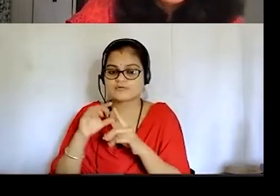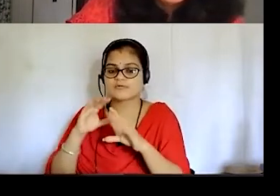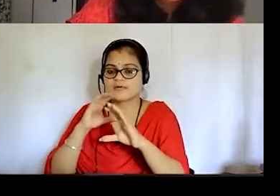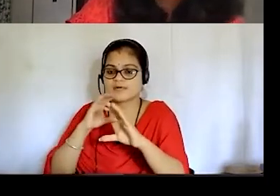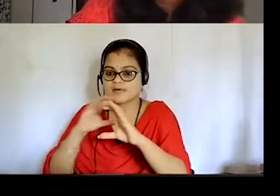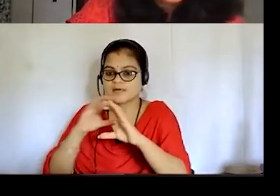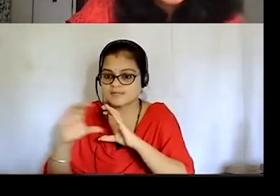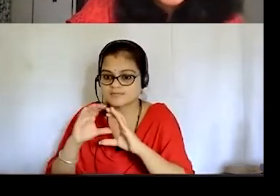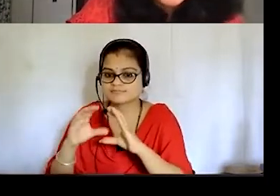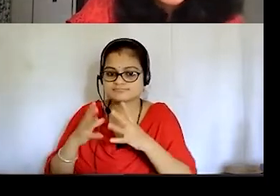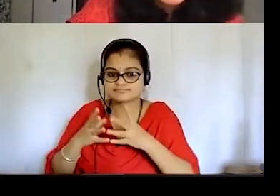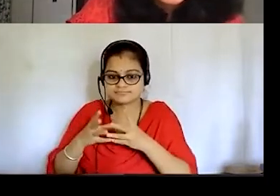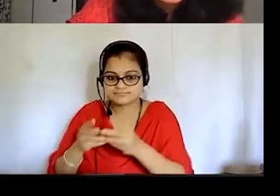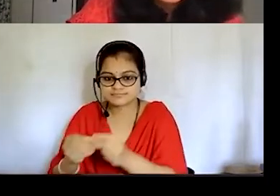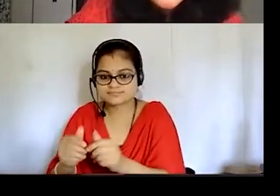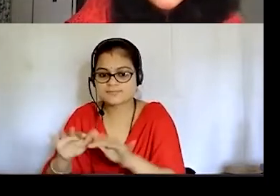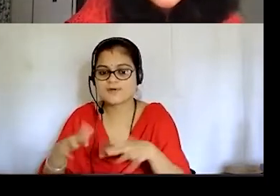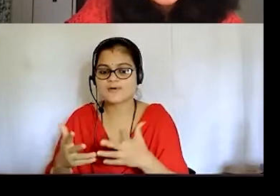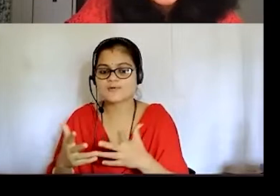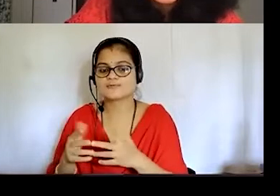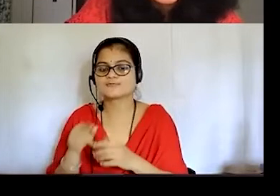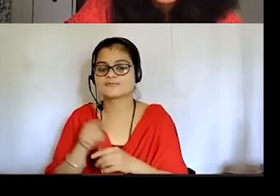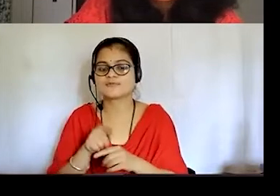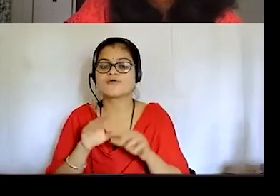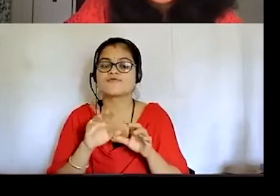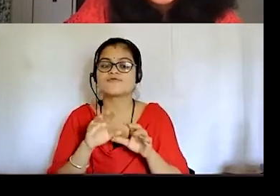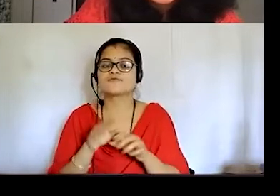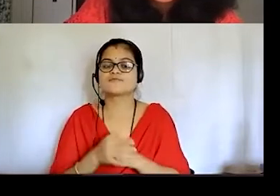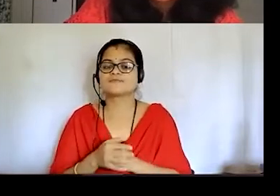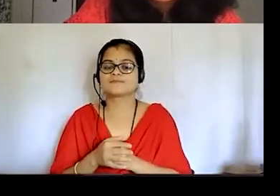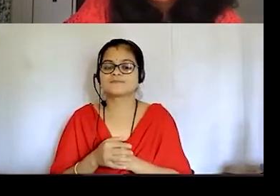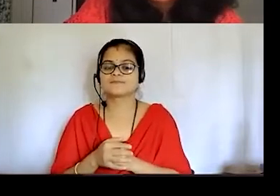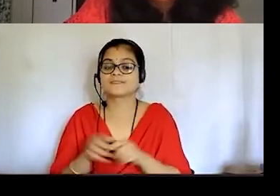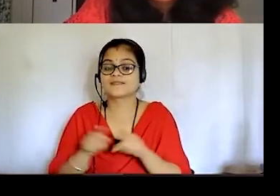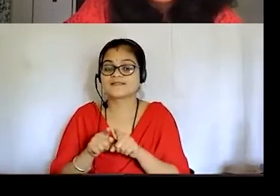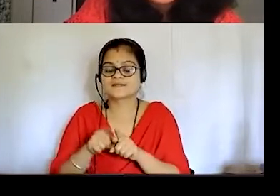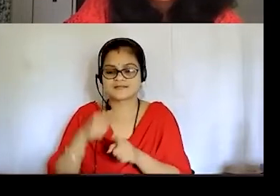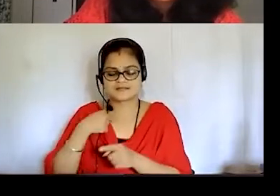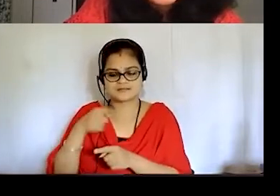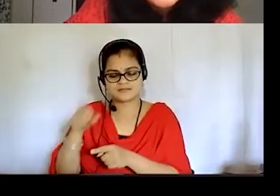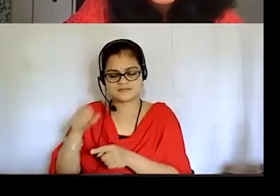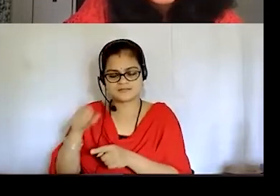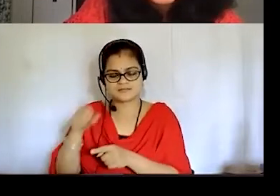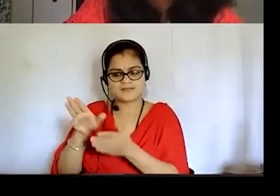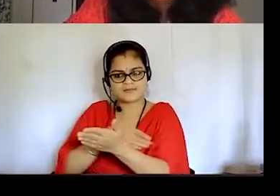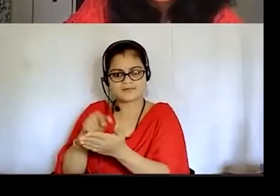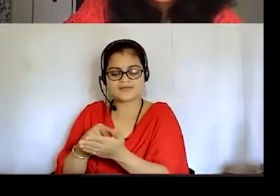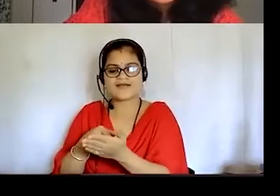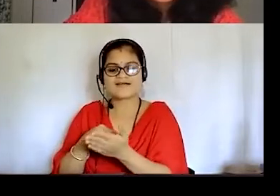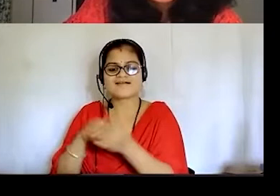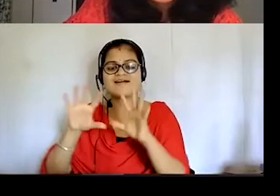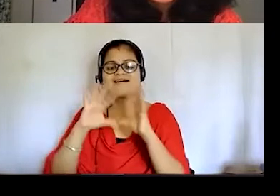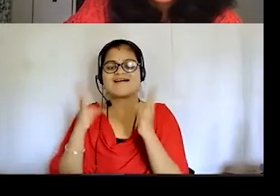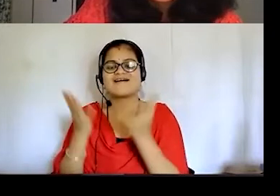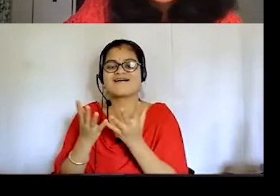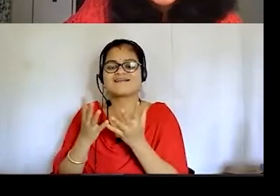flow of the present times. Yet the world was moving in a belief that music is a universal